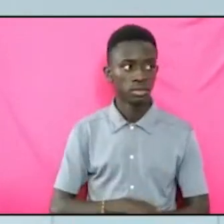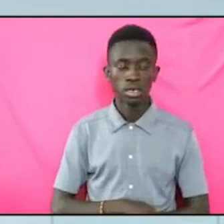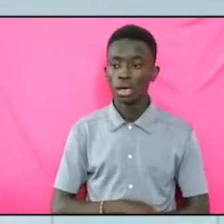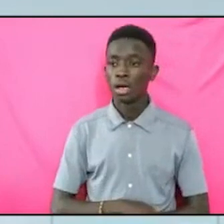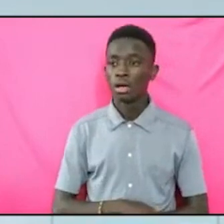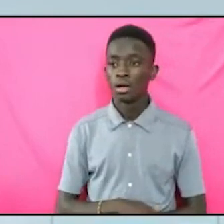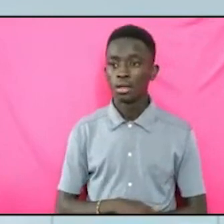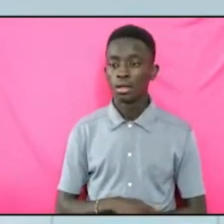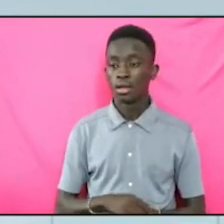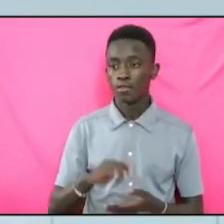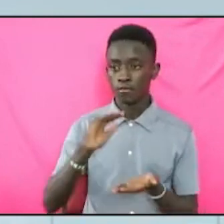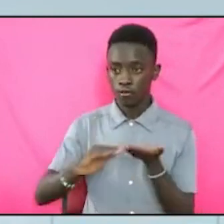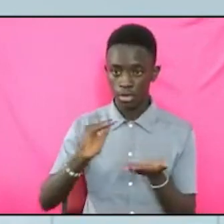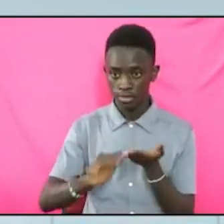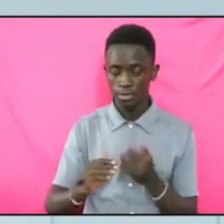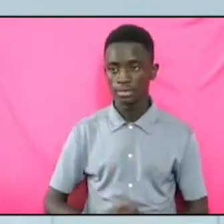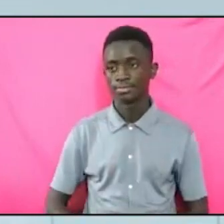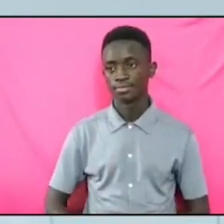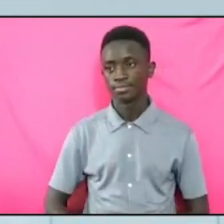Lesson on forgiveness.